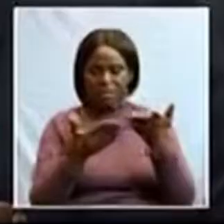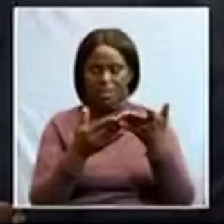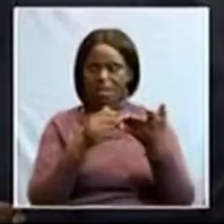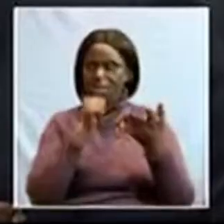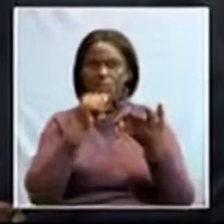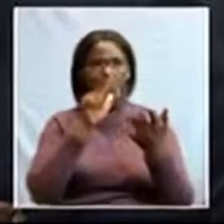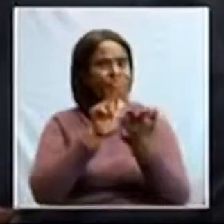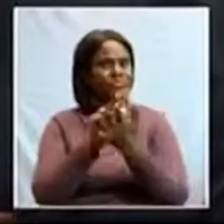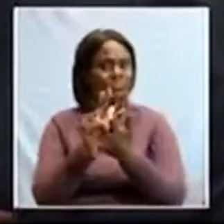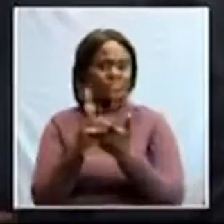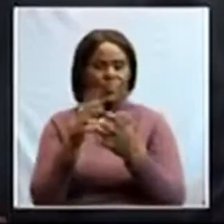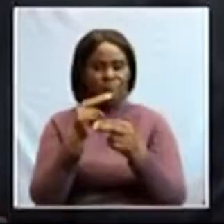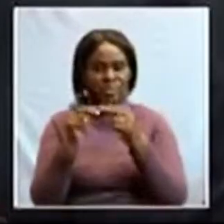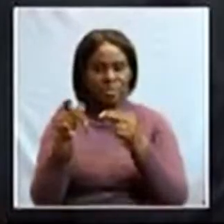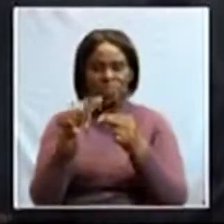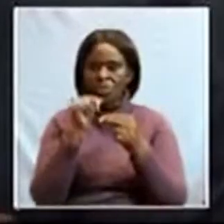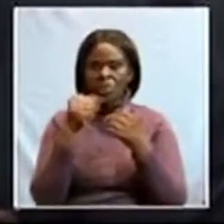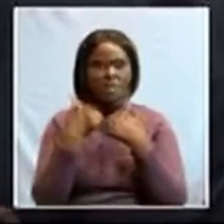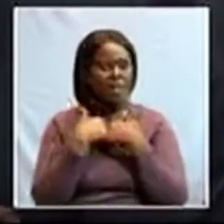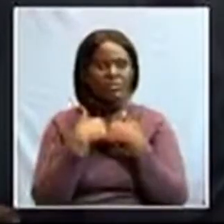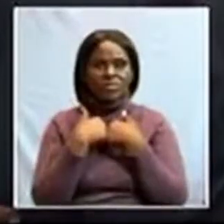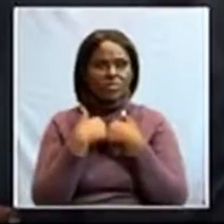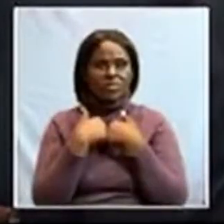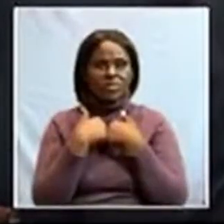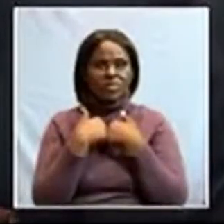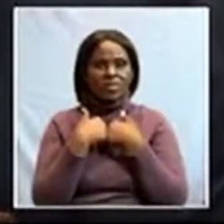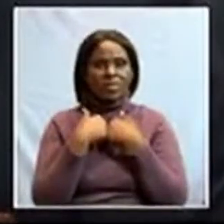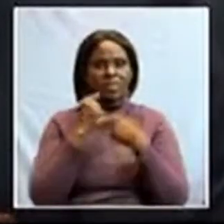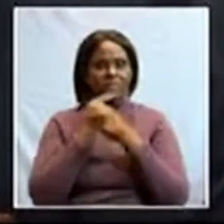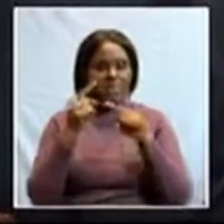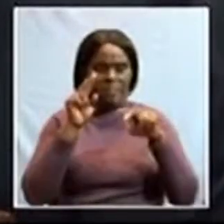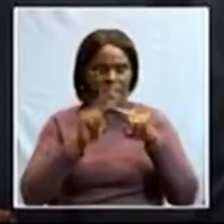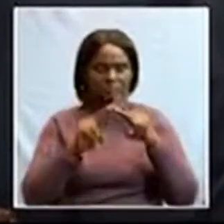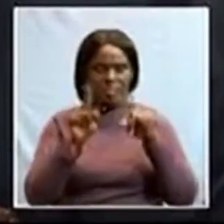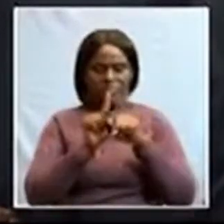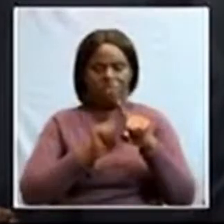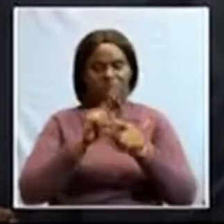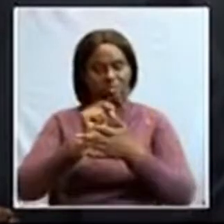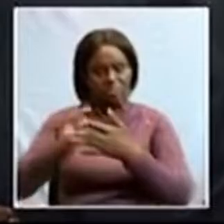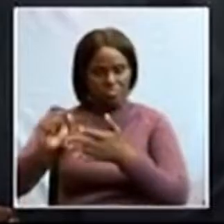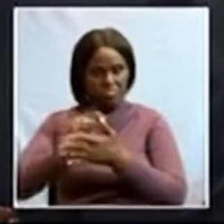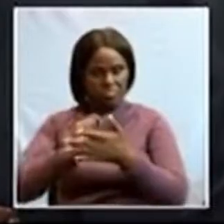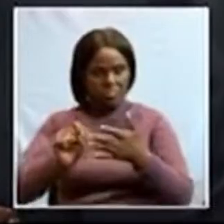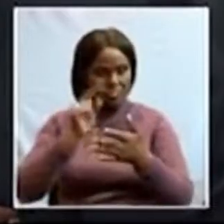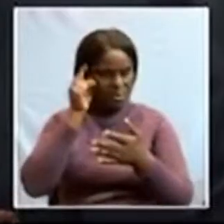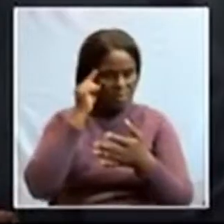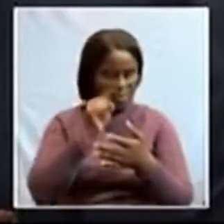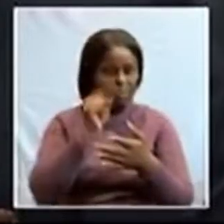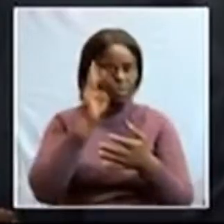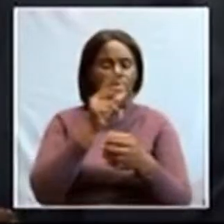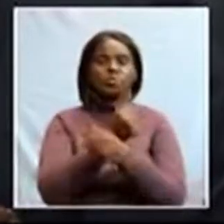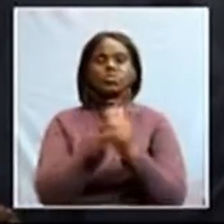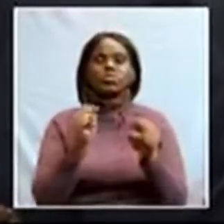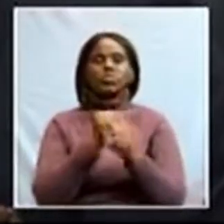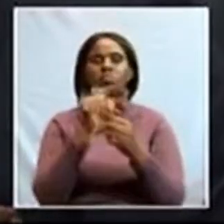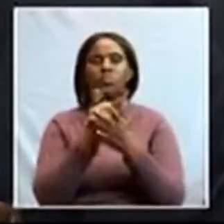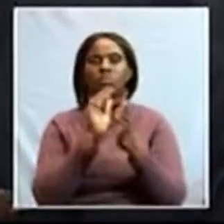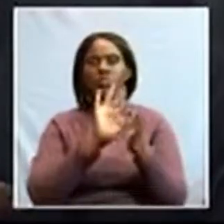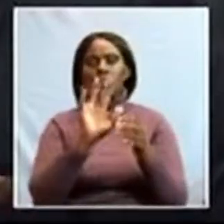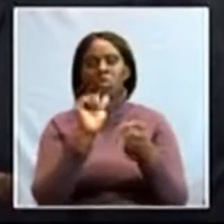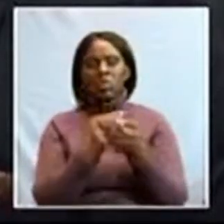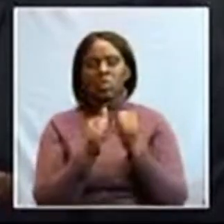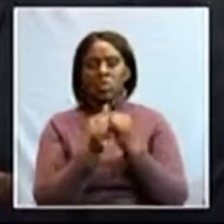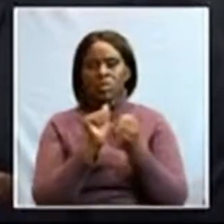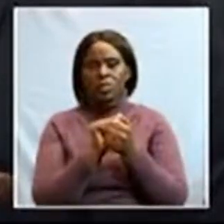unacquitted. So, meaning they don't have. So they just sat and started writing, thinking it will solve their